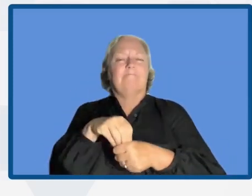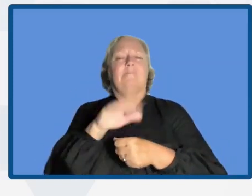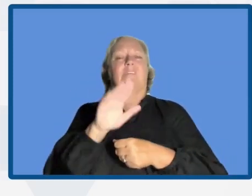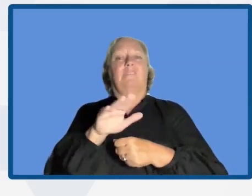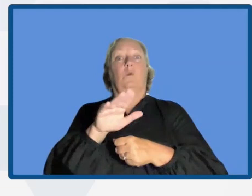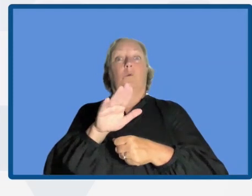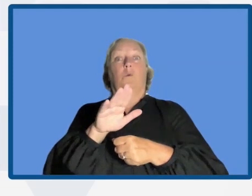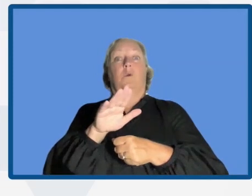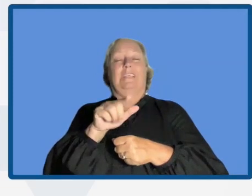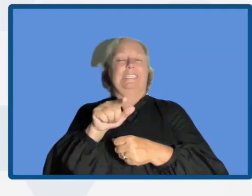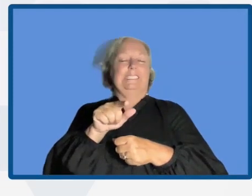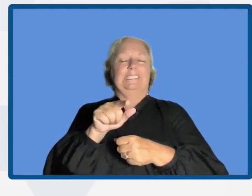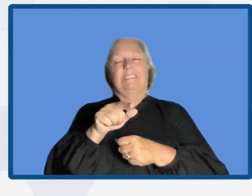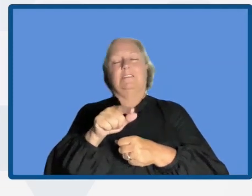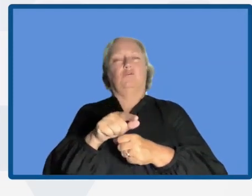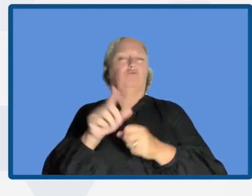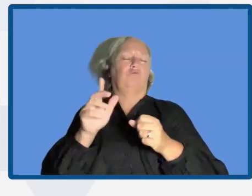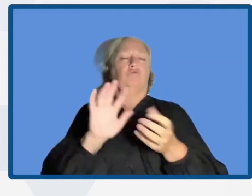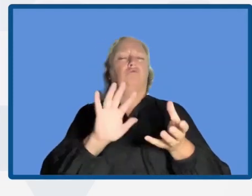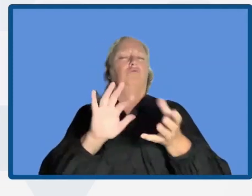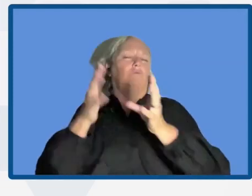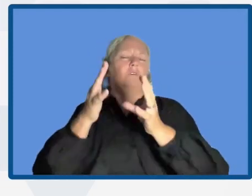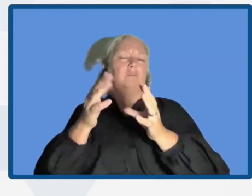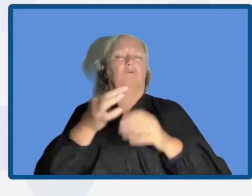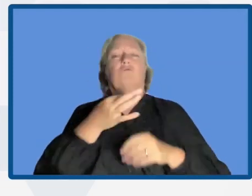management that designs a risk